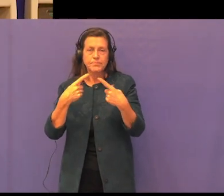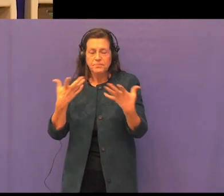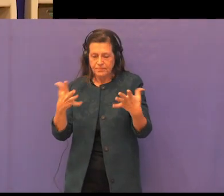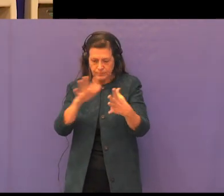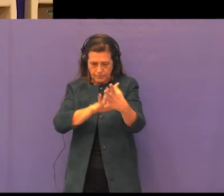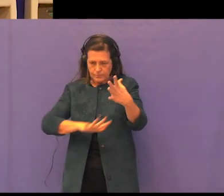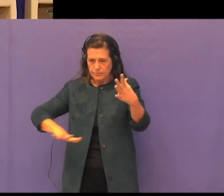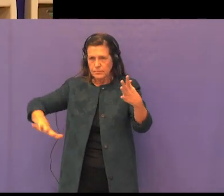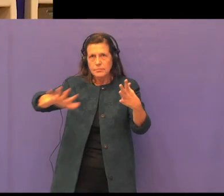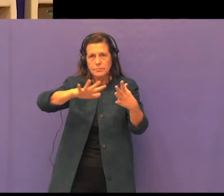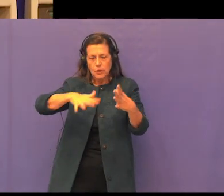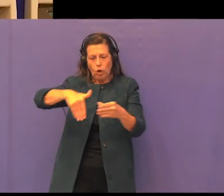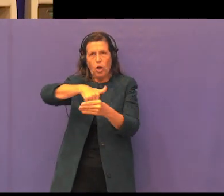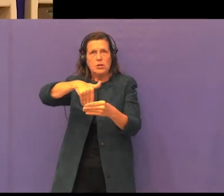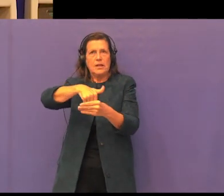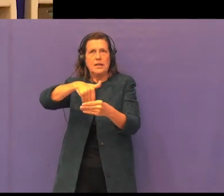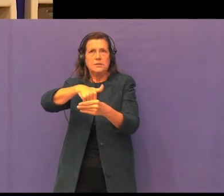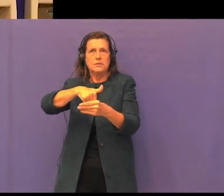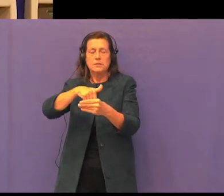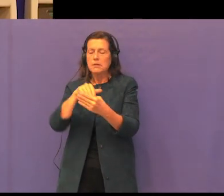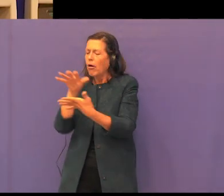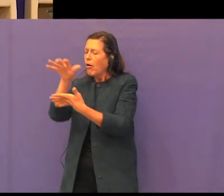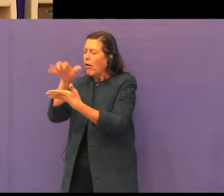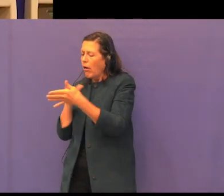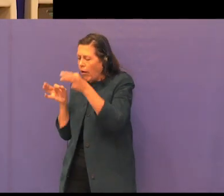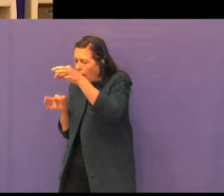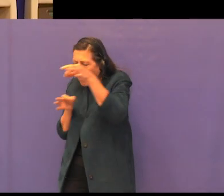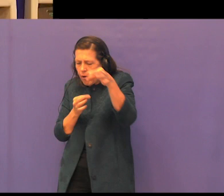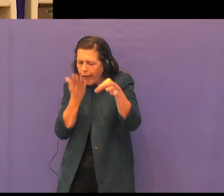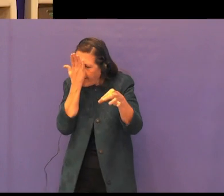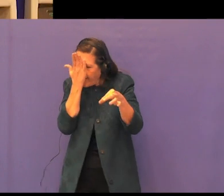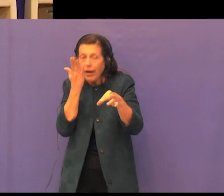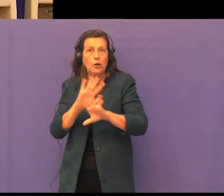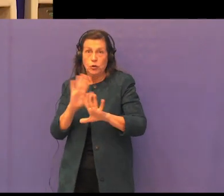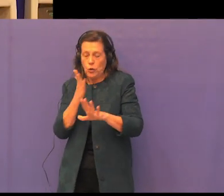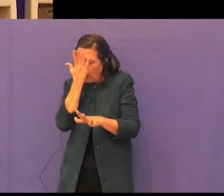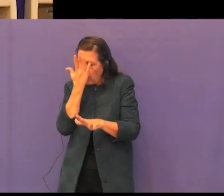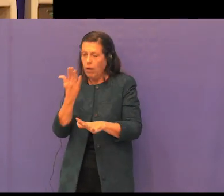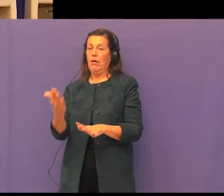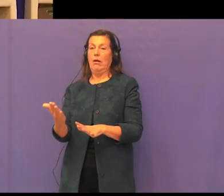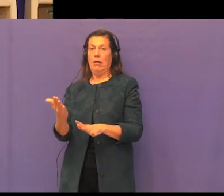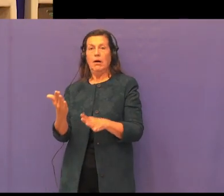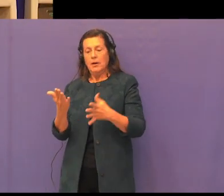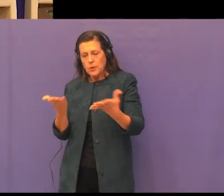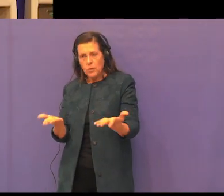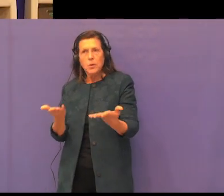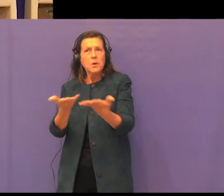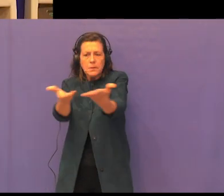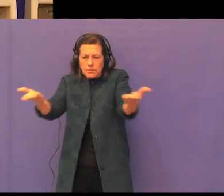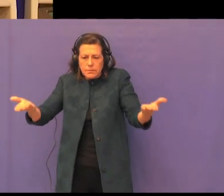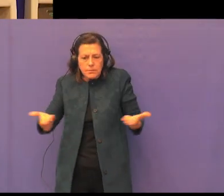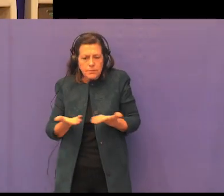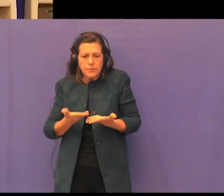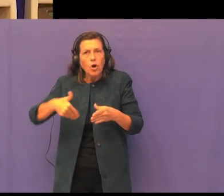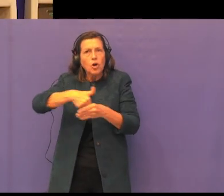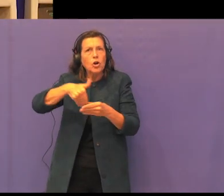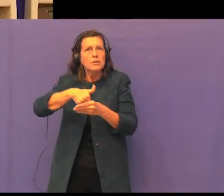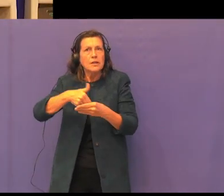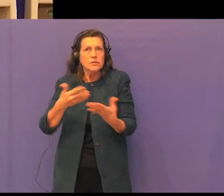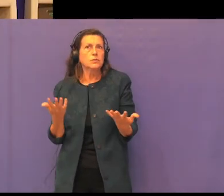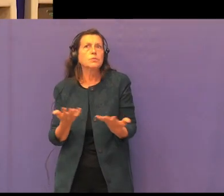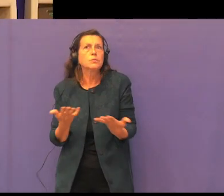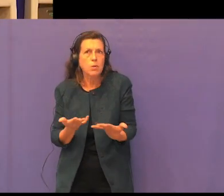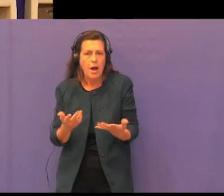meaning because of their contextual frames. And so if we talk about context in